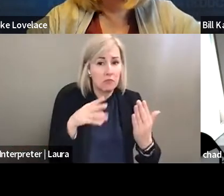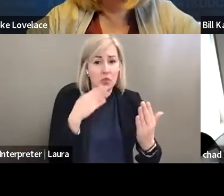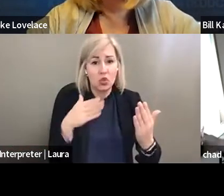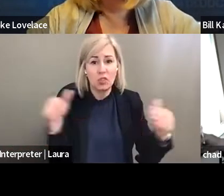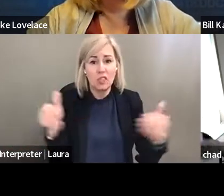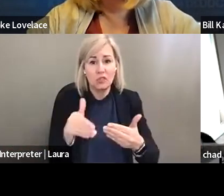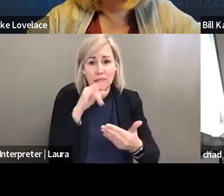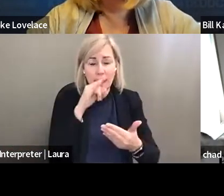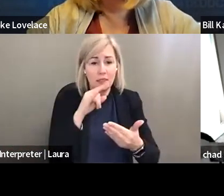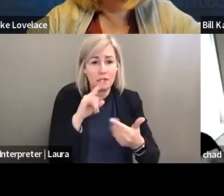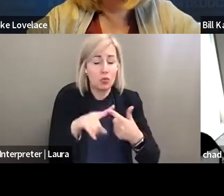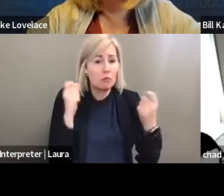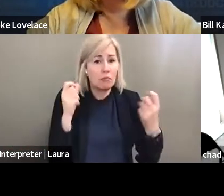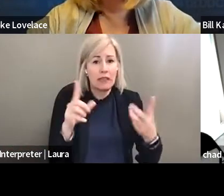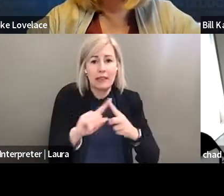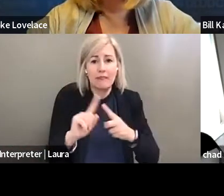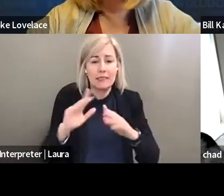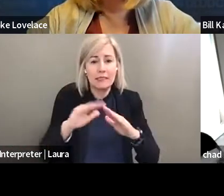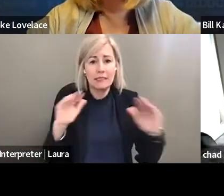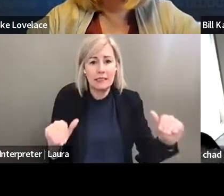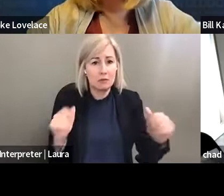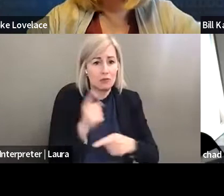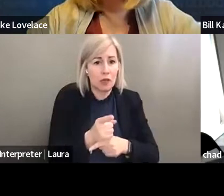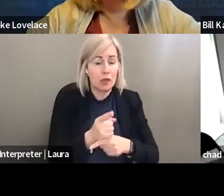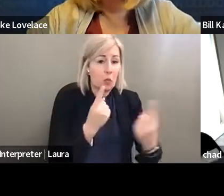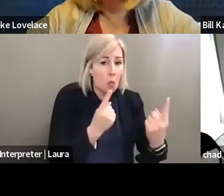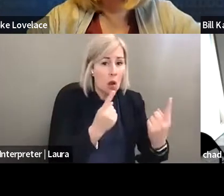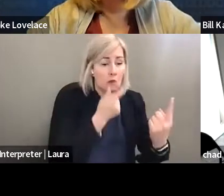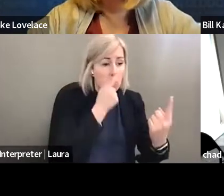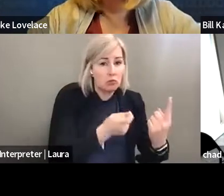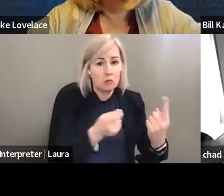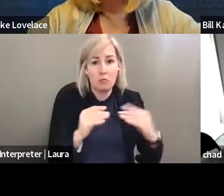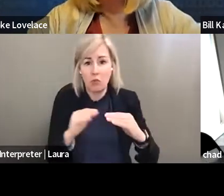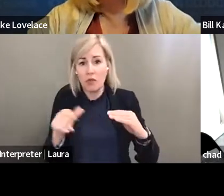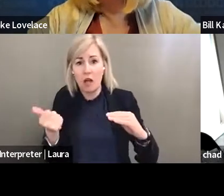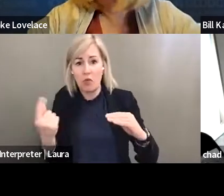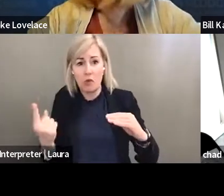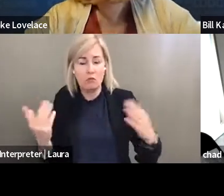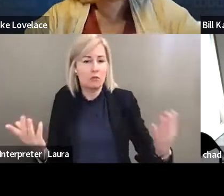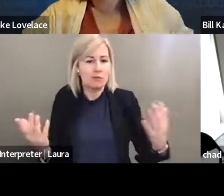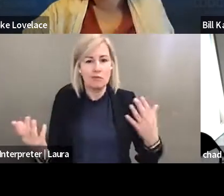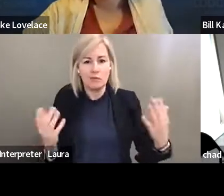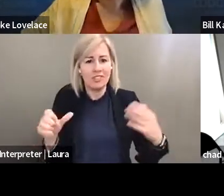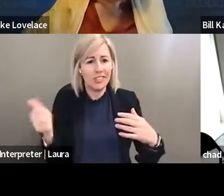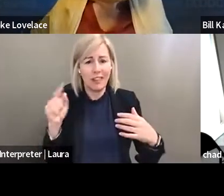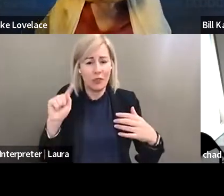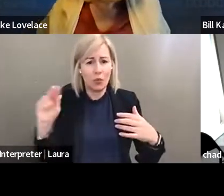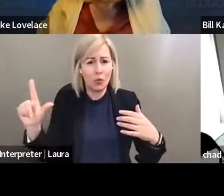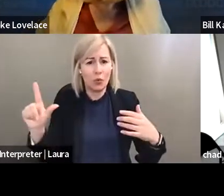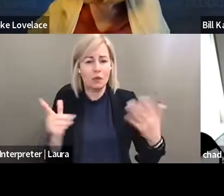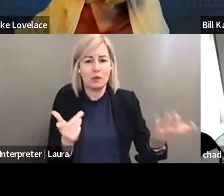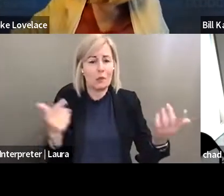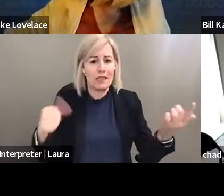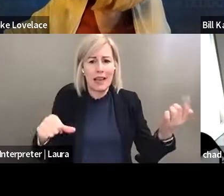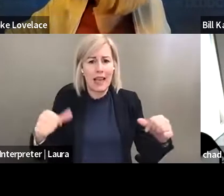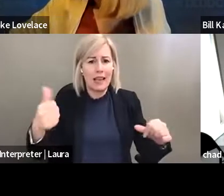these kids to many different systems, right? Because one might interest them more than the other, and it's just another tool. But I've been denied